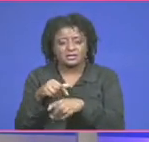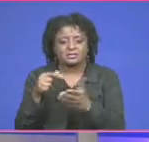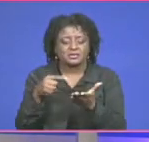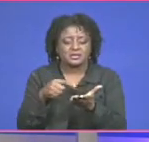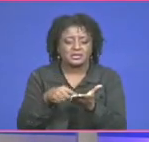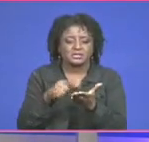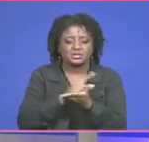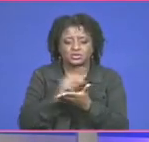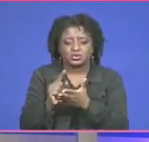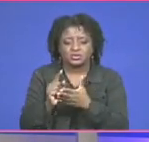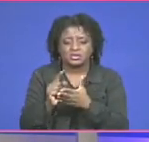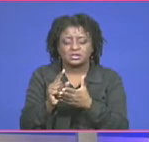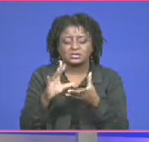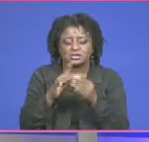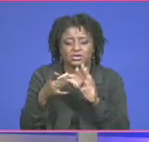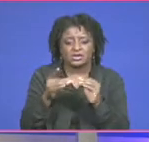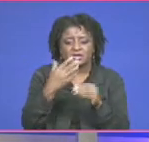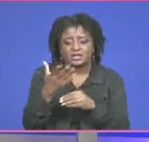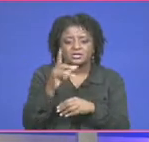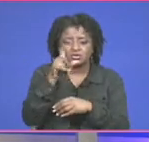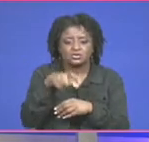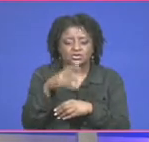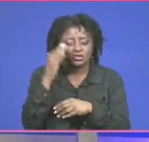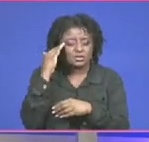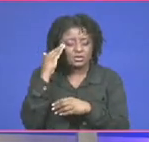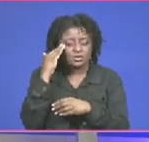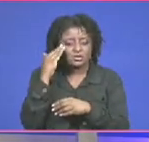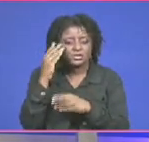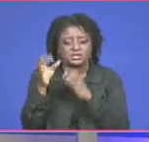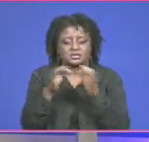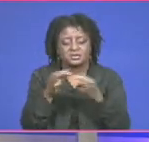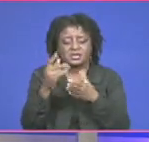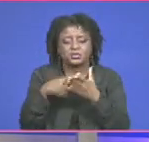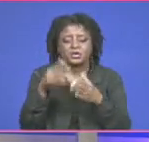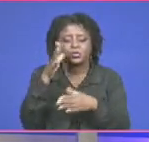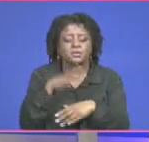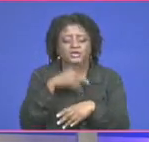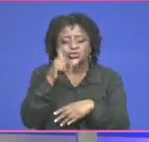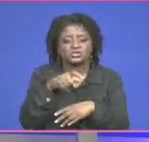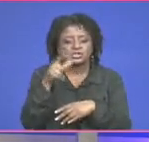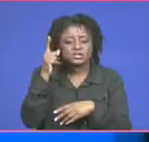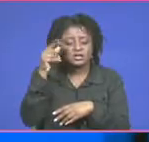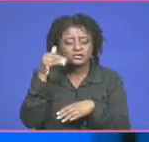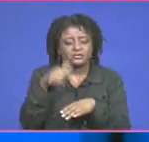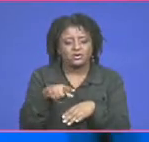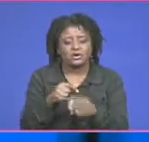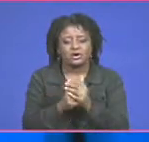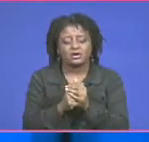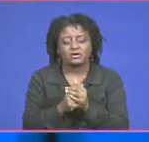You Should Know, Cleopatra Murphy explains what women should look for when hiring a contractor.